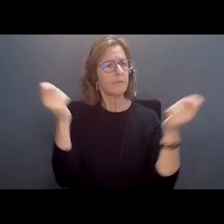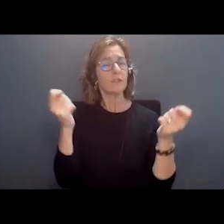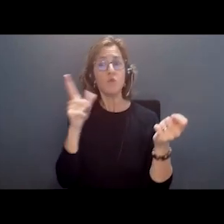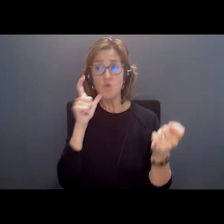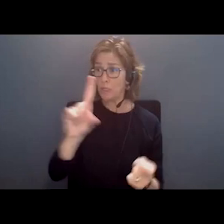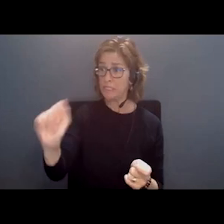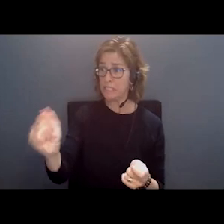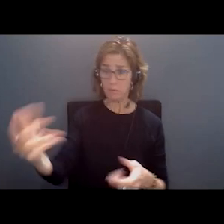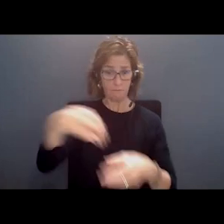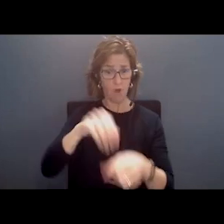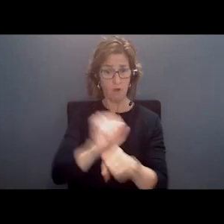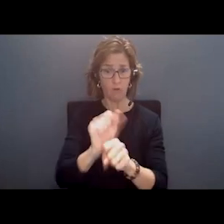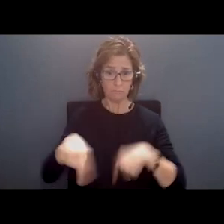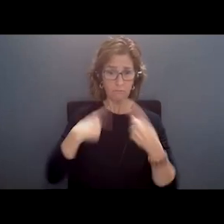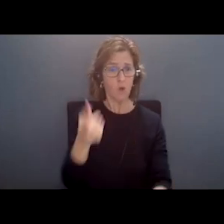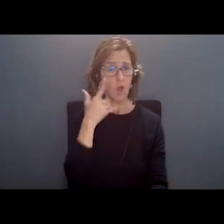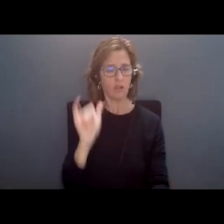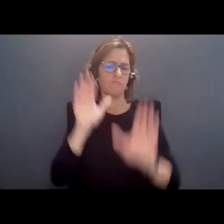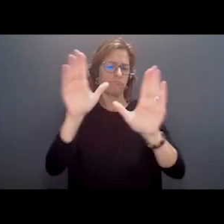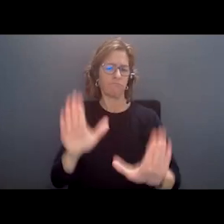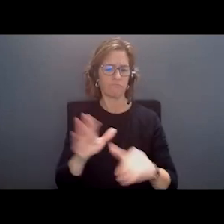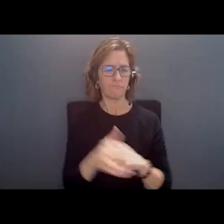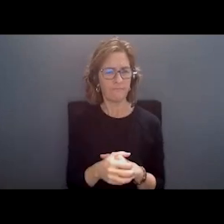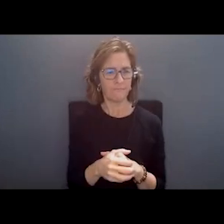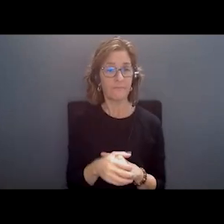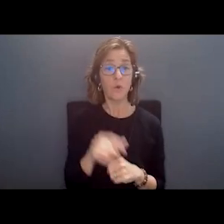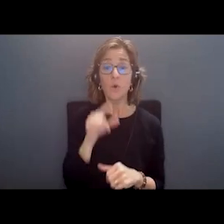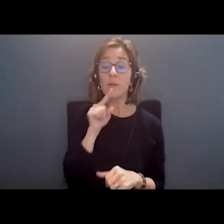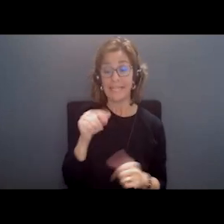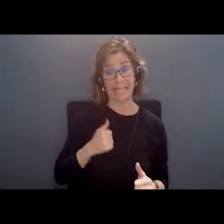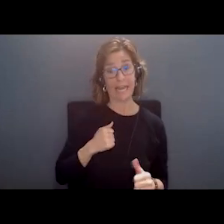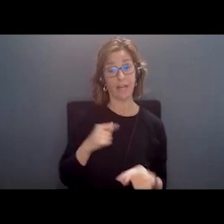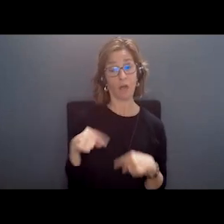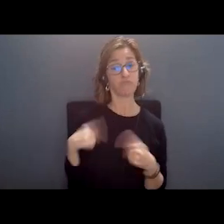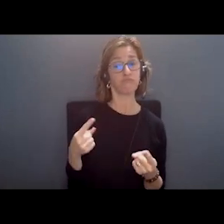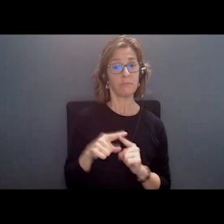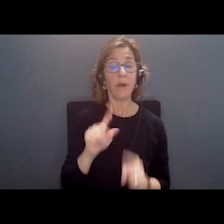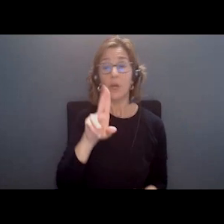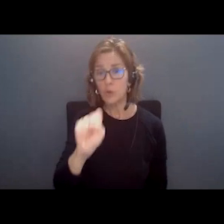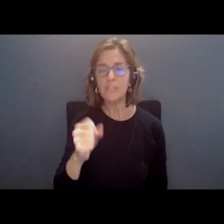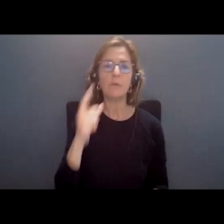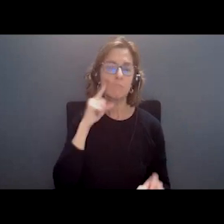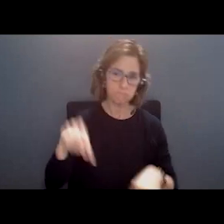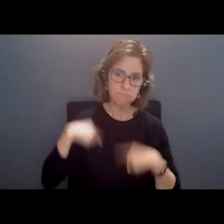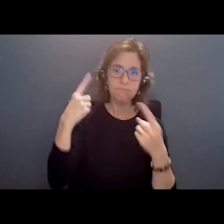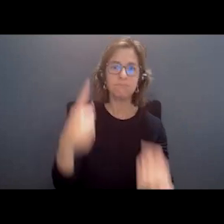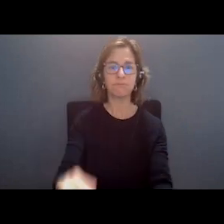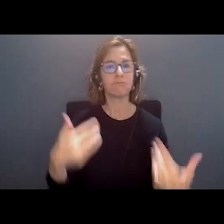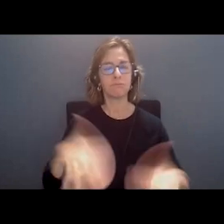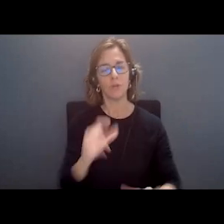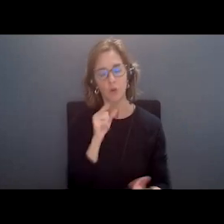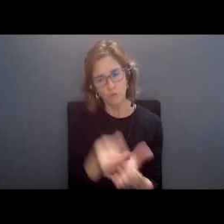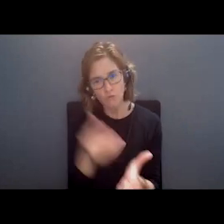DEAM has a rich history in the United States. In fact, the history of National Disability Awareness Month,